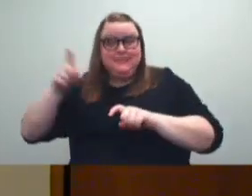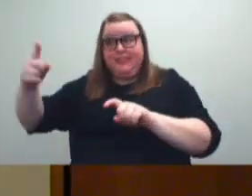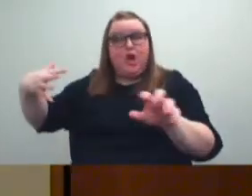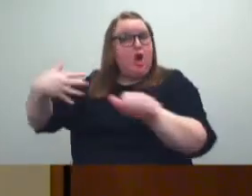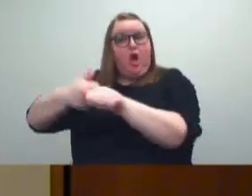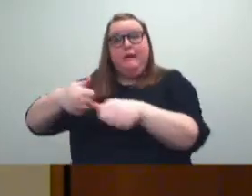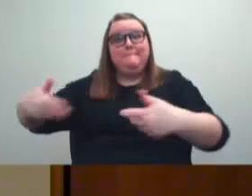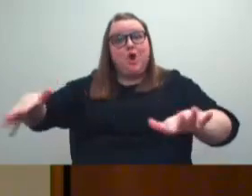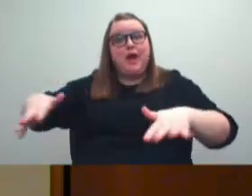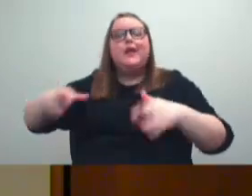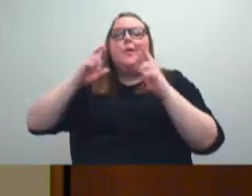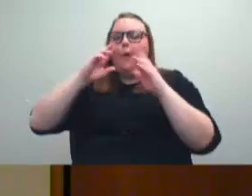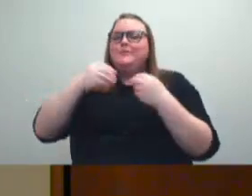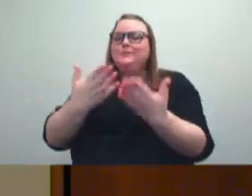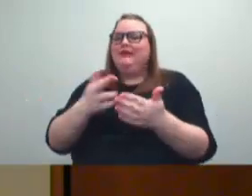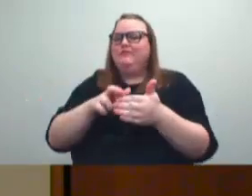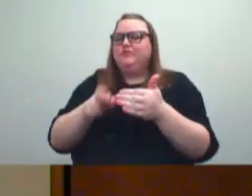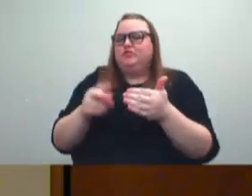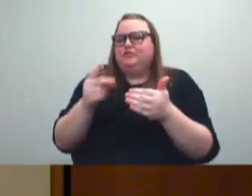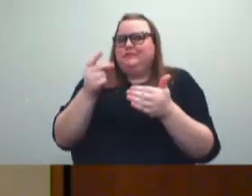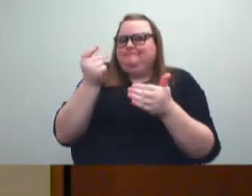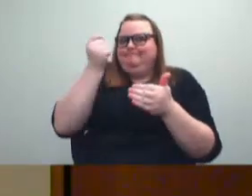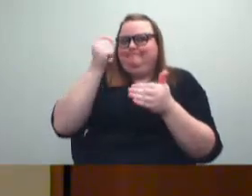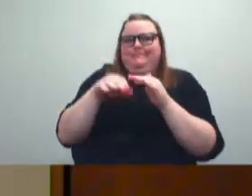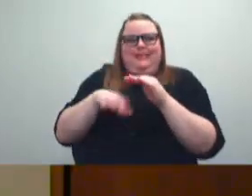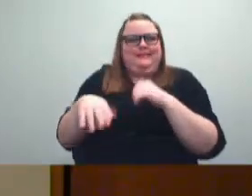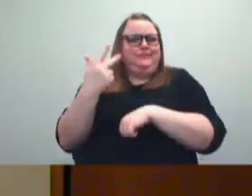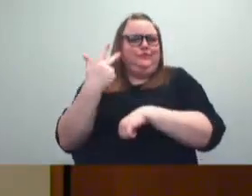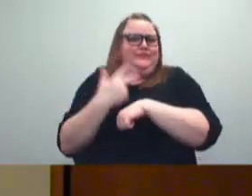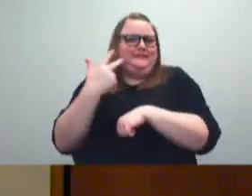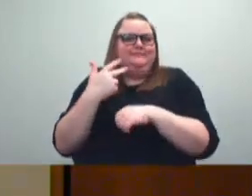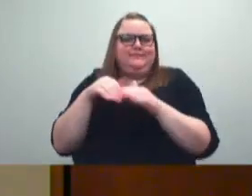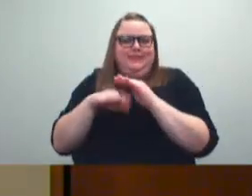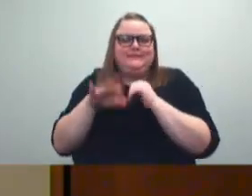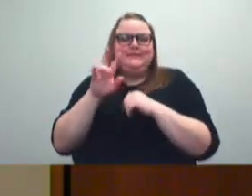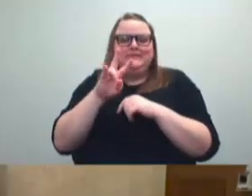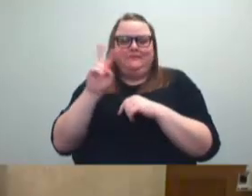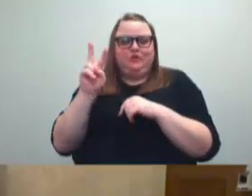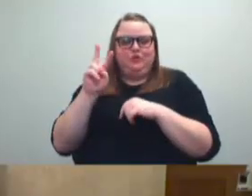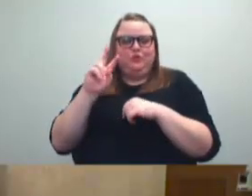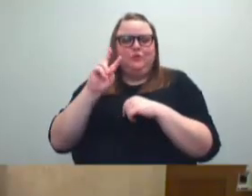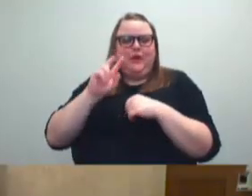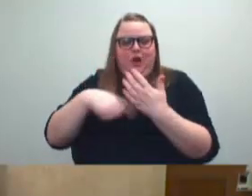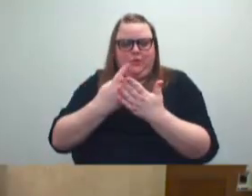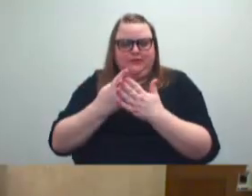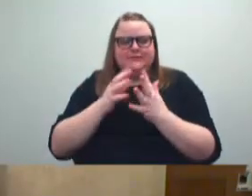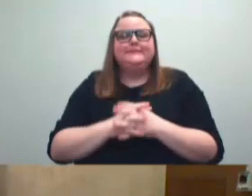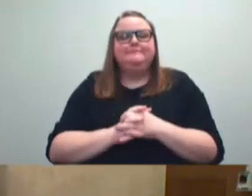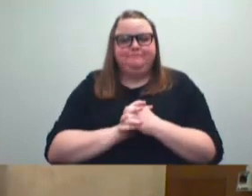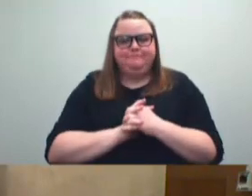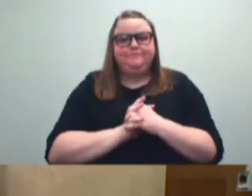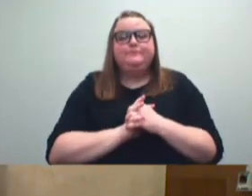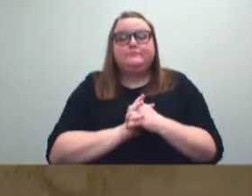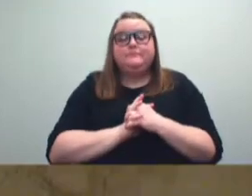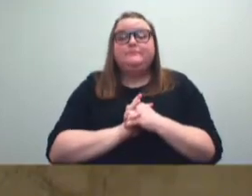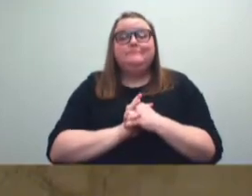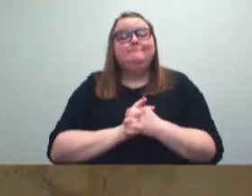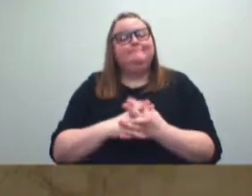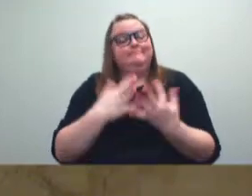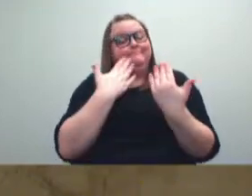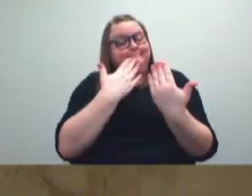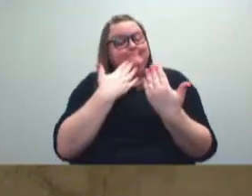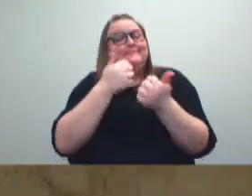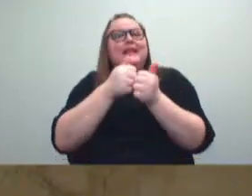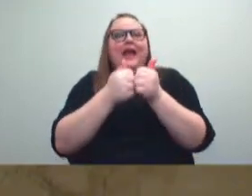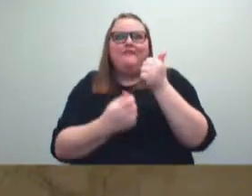results within 72 hours, both negative and positives. Okay, so thank goodness, now everyone needs to go get tested. Let's challenge